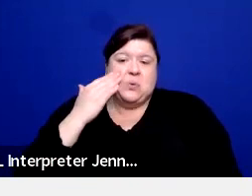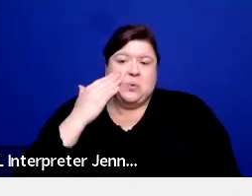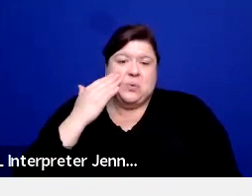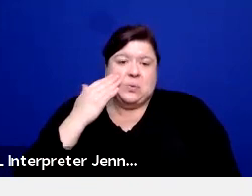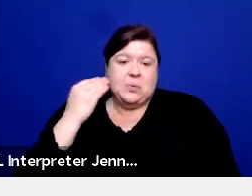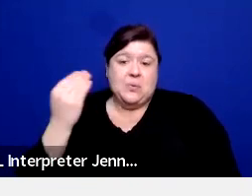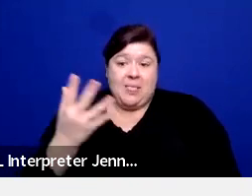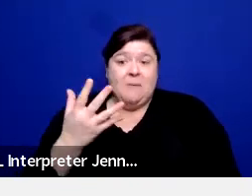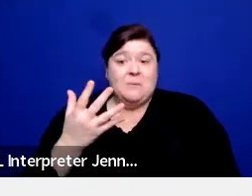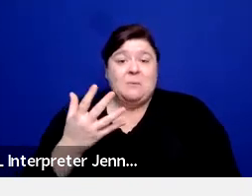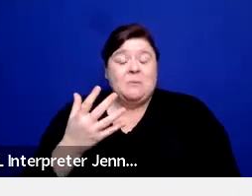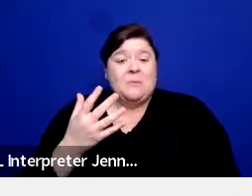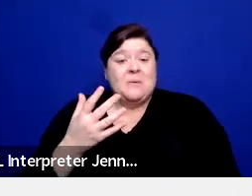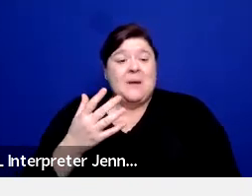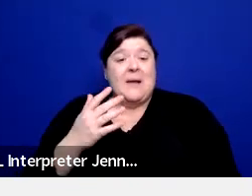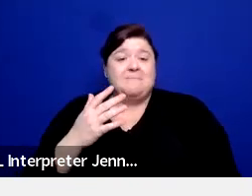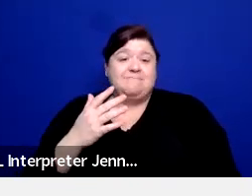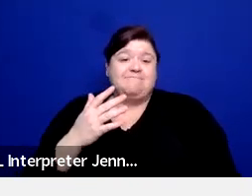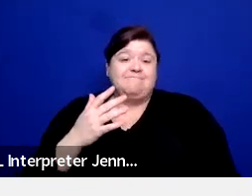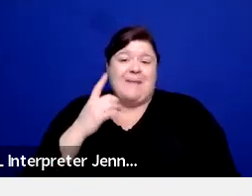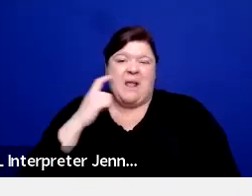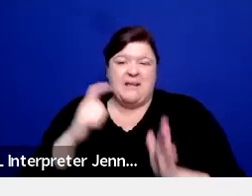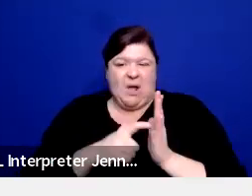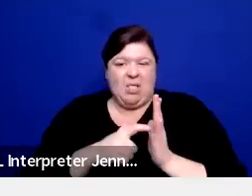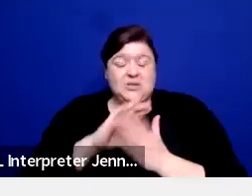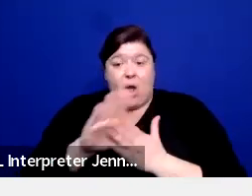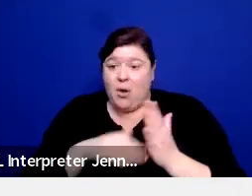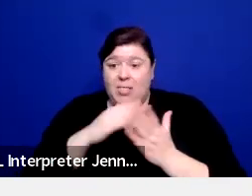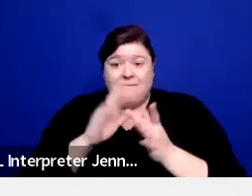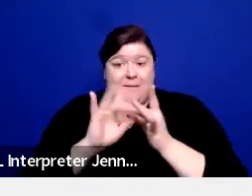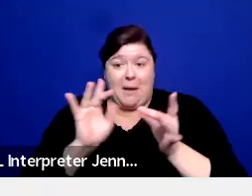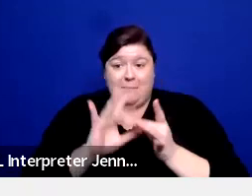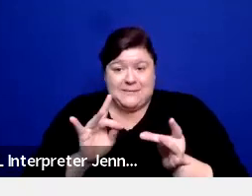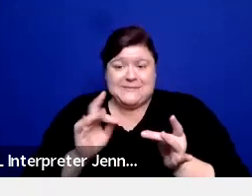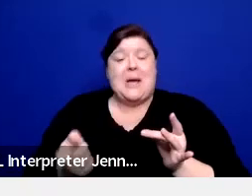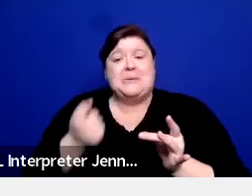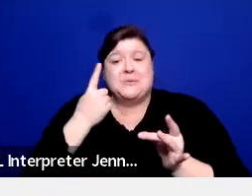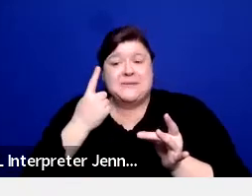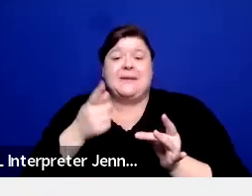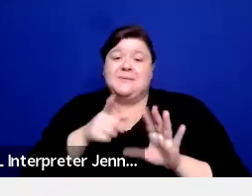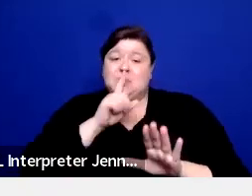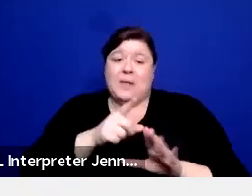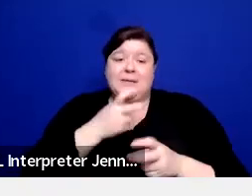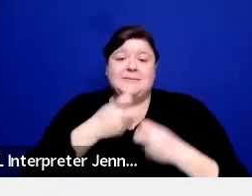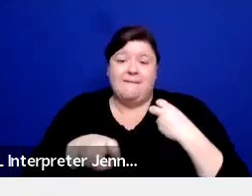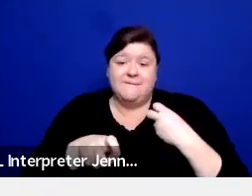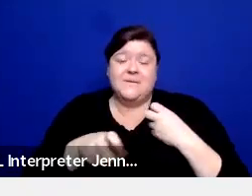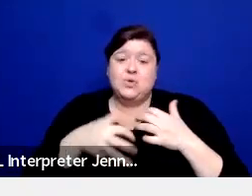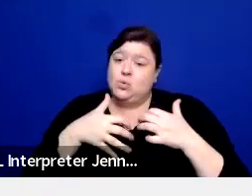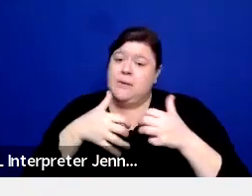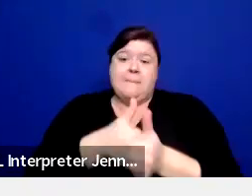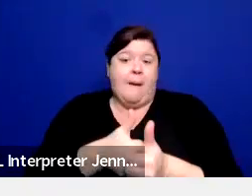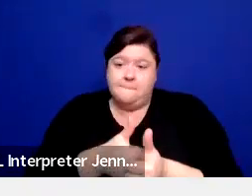want to acknowledge some of the comments that we've seen, right? Understanding that it's just very difficult to keep up with.